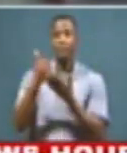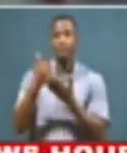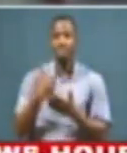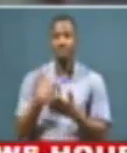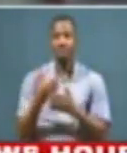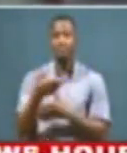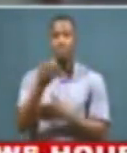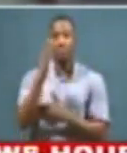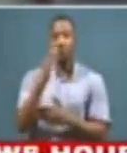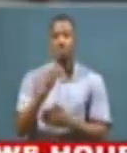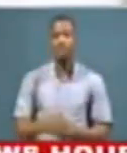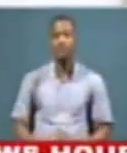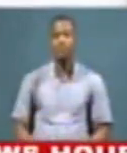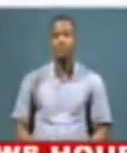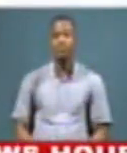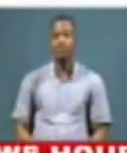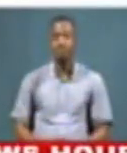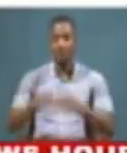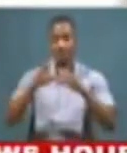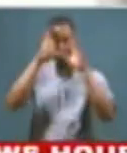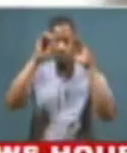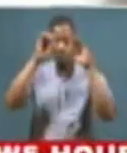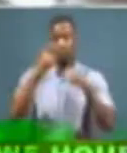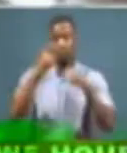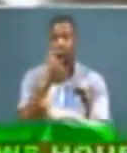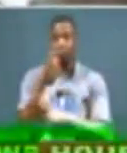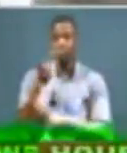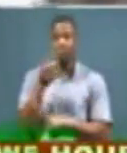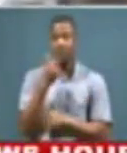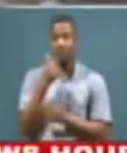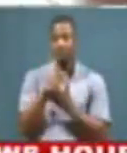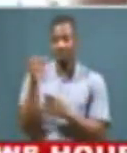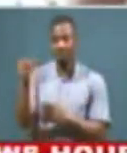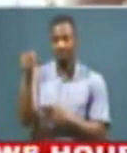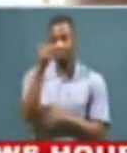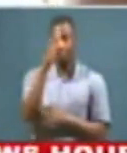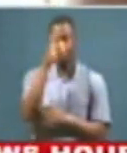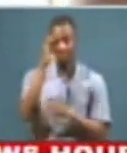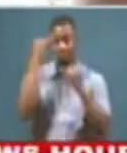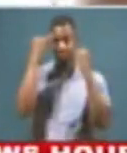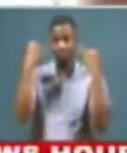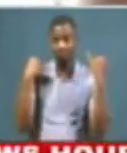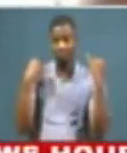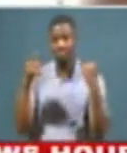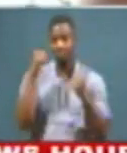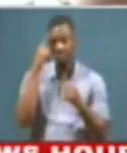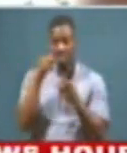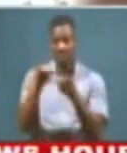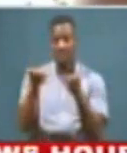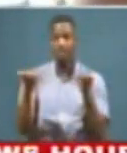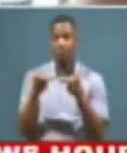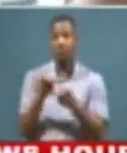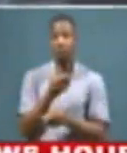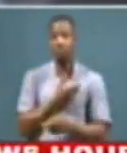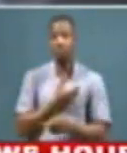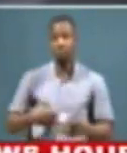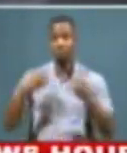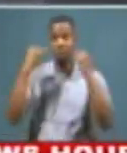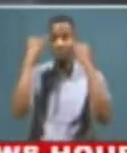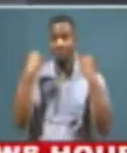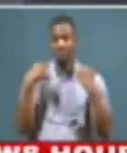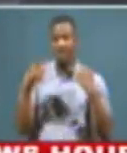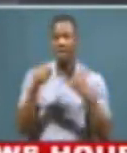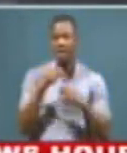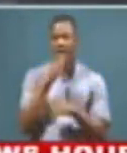God. So help me God. President Akufo-Addo said nominating Justice Anin Yeboah for the position of Chief Justice was not